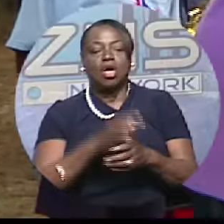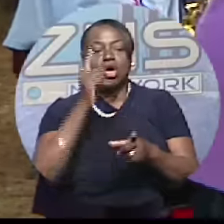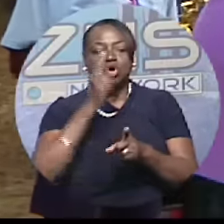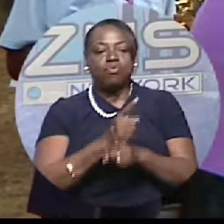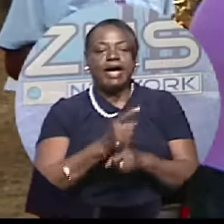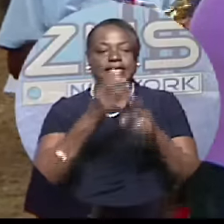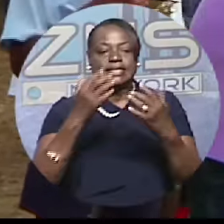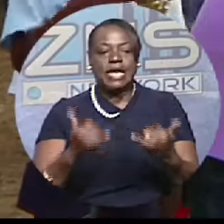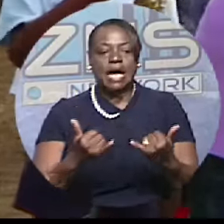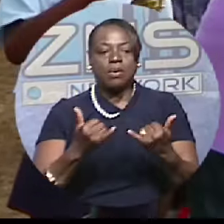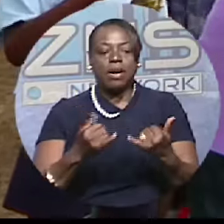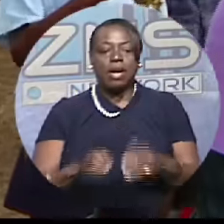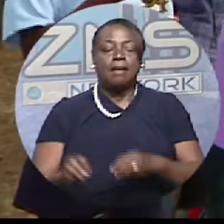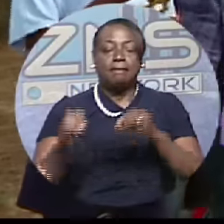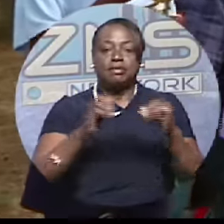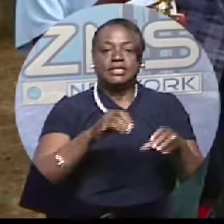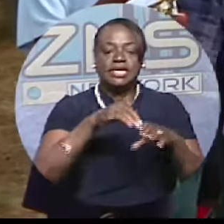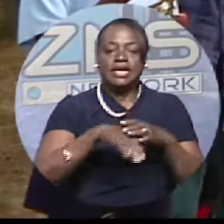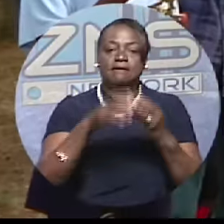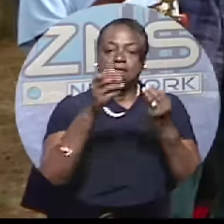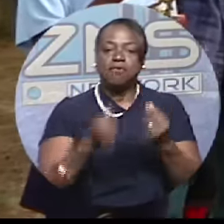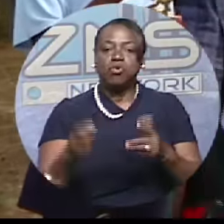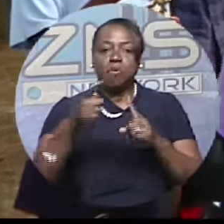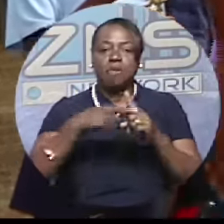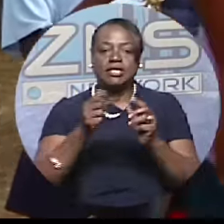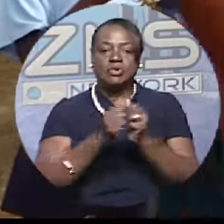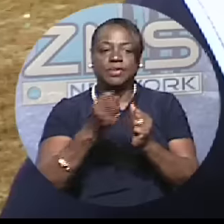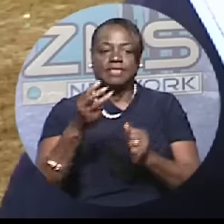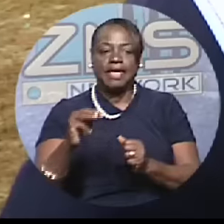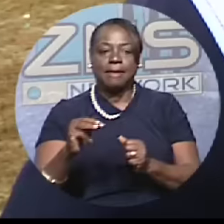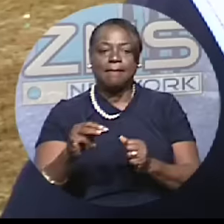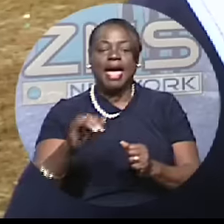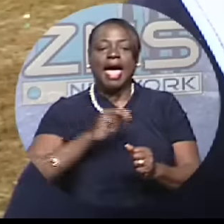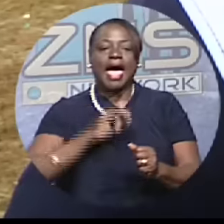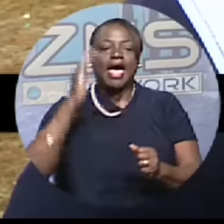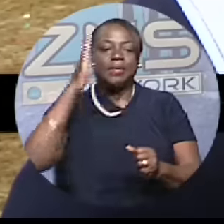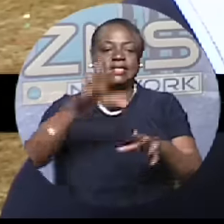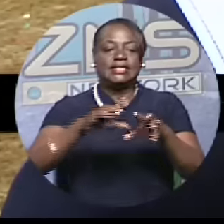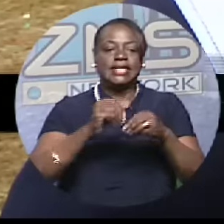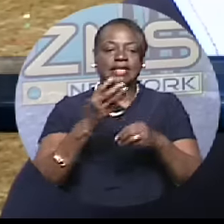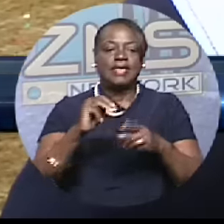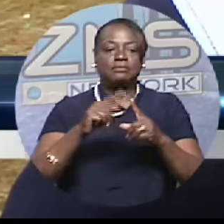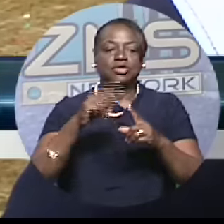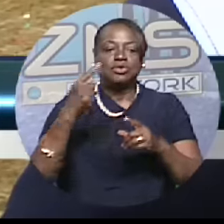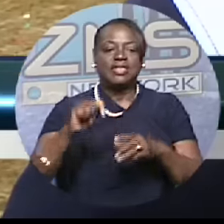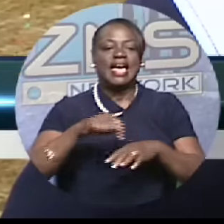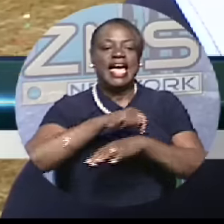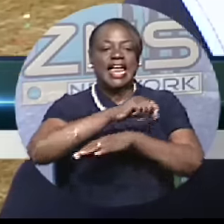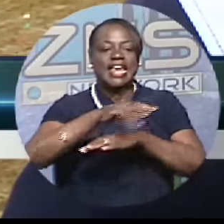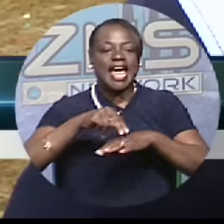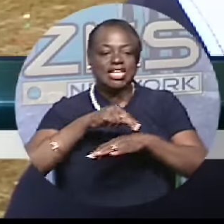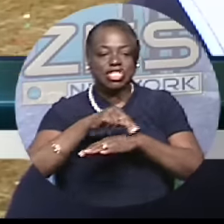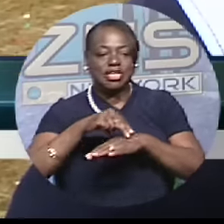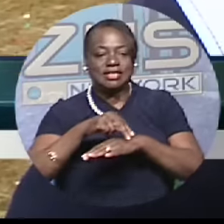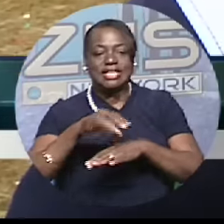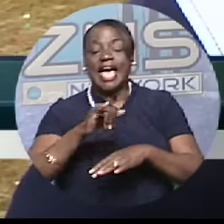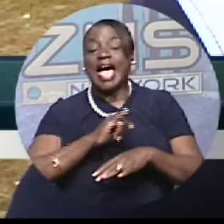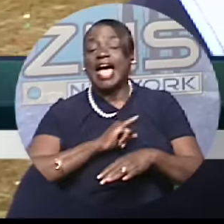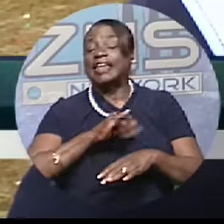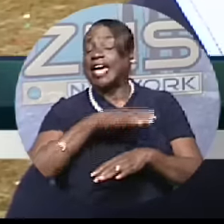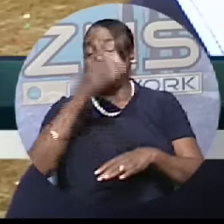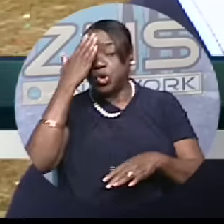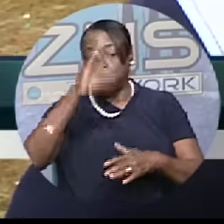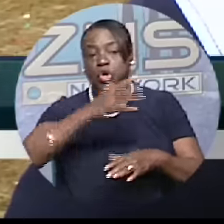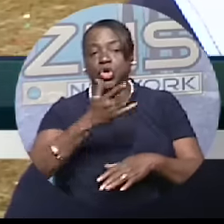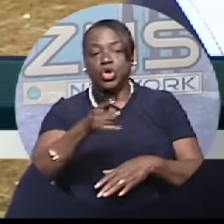just putting in a few months with them, but I have the intent of taking them to the nationals, and I could guarantee you know, they'll see some great